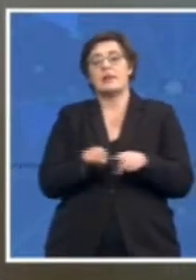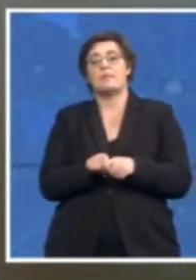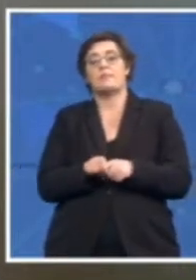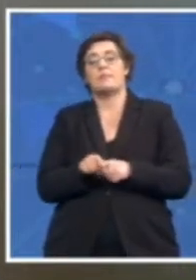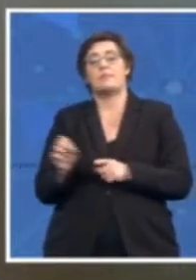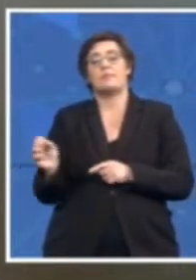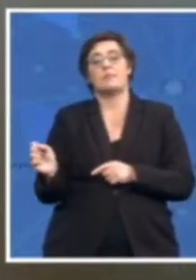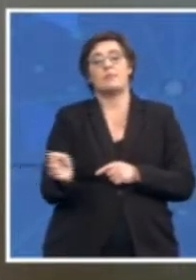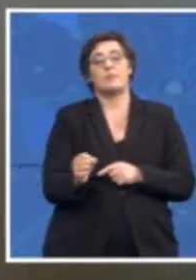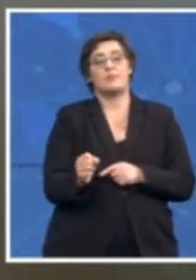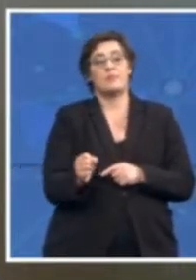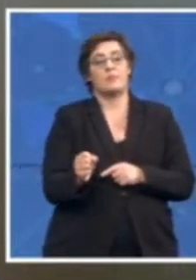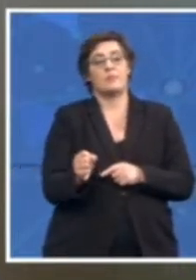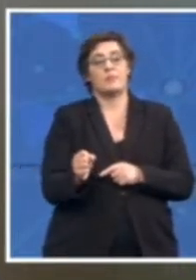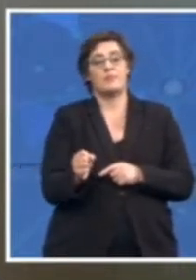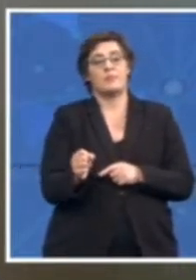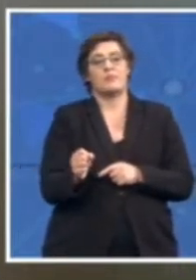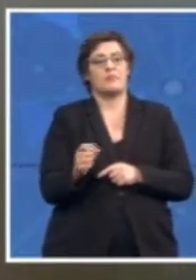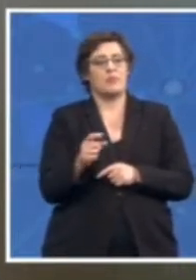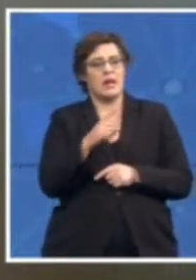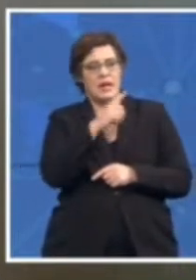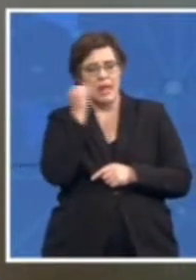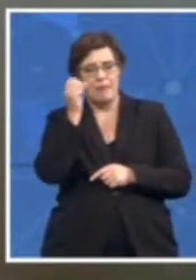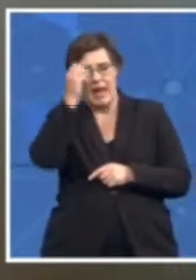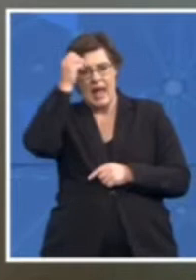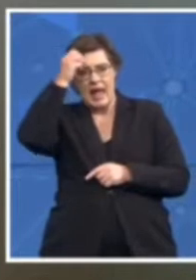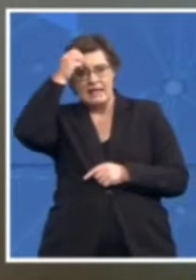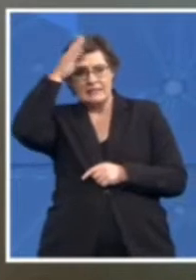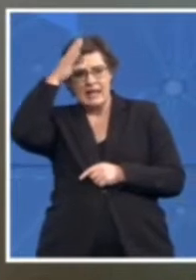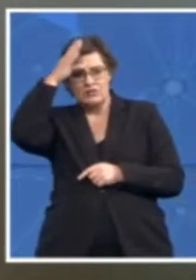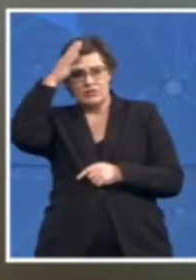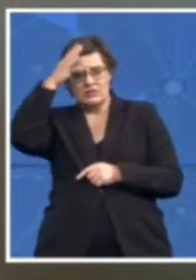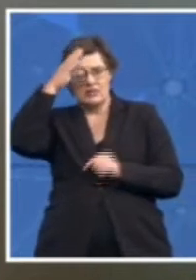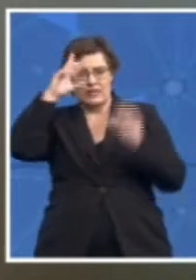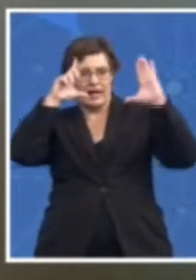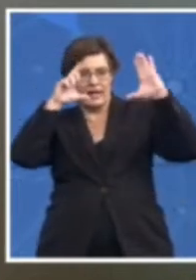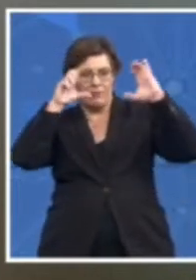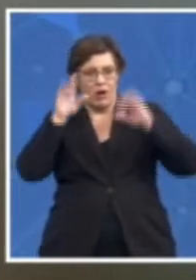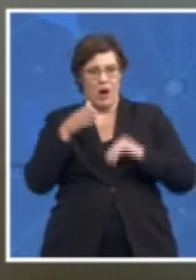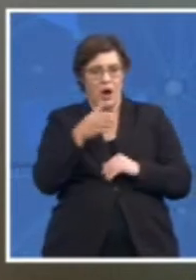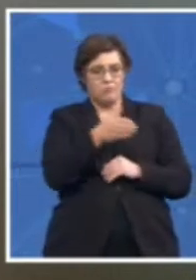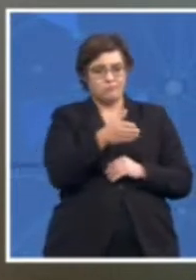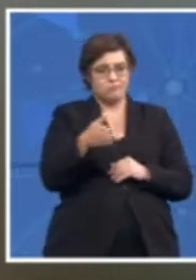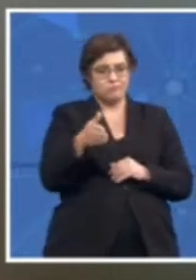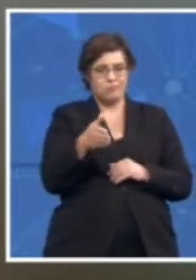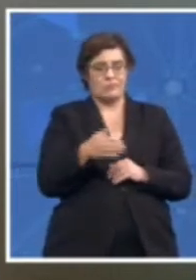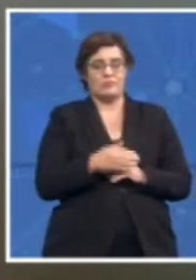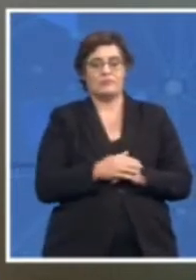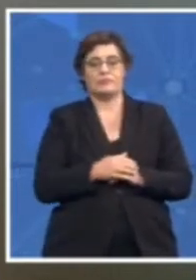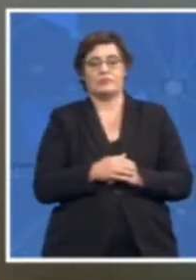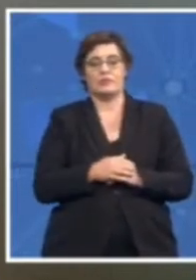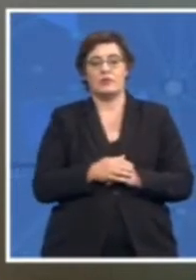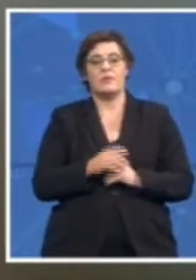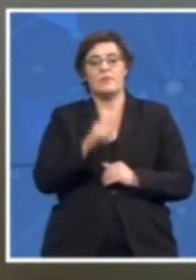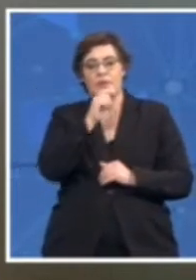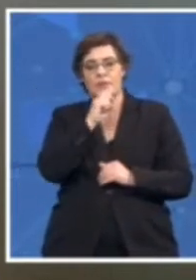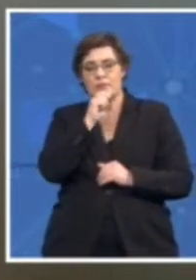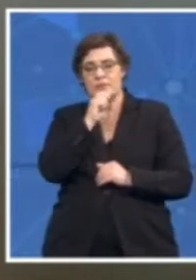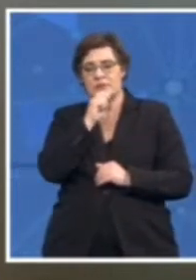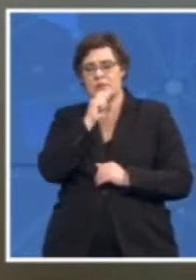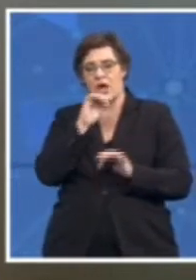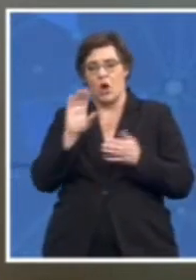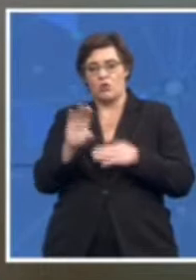so-called intelligent cameras that are able to, using artificial intelligence, detect if there